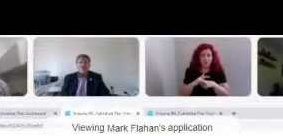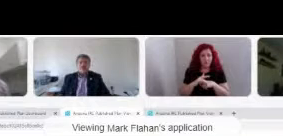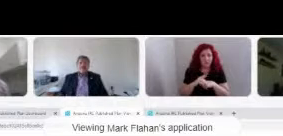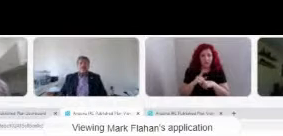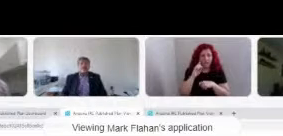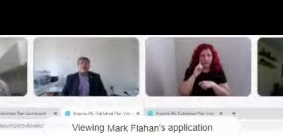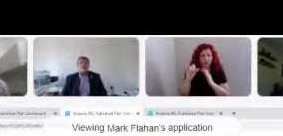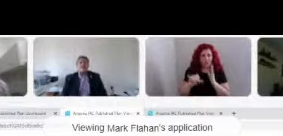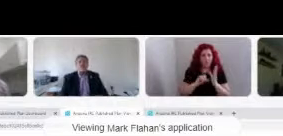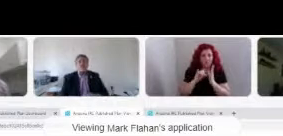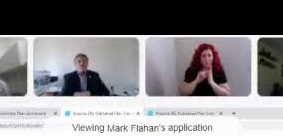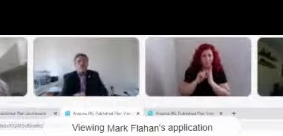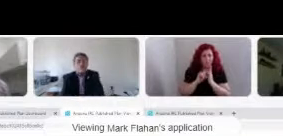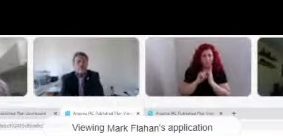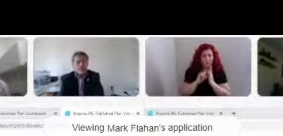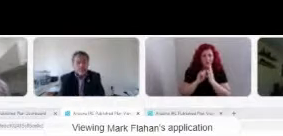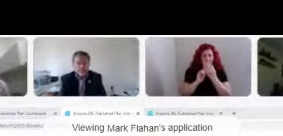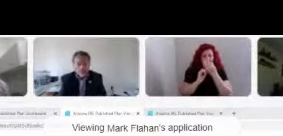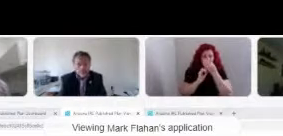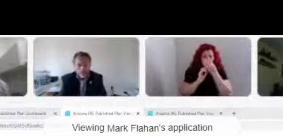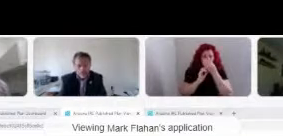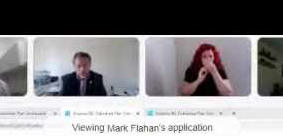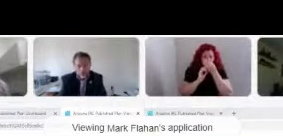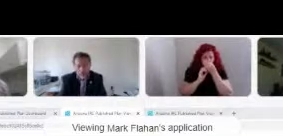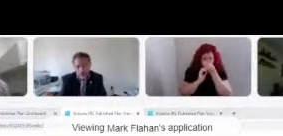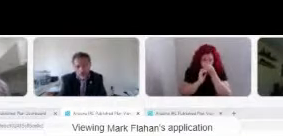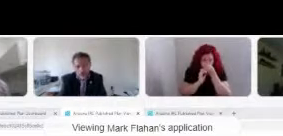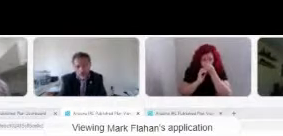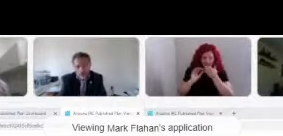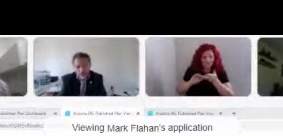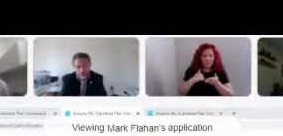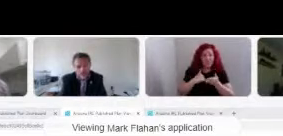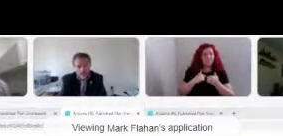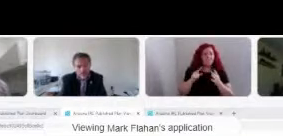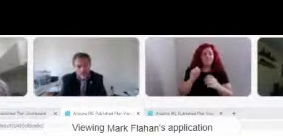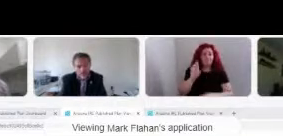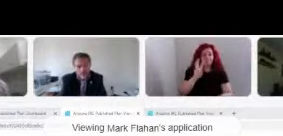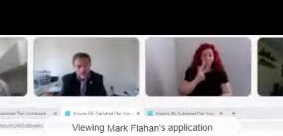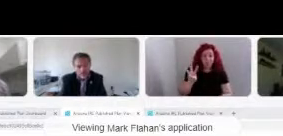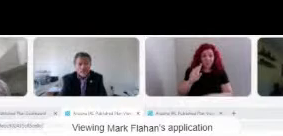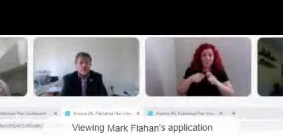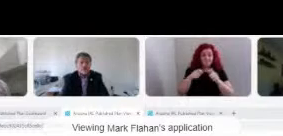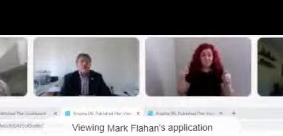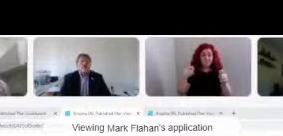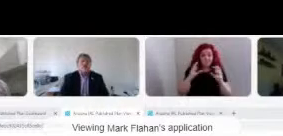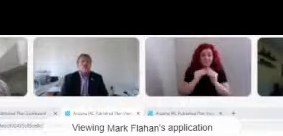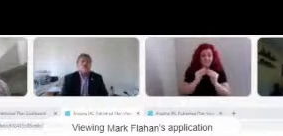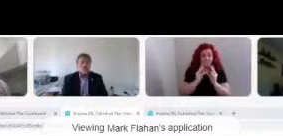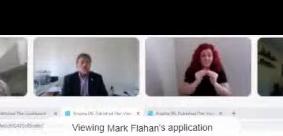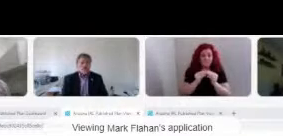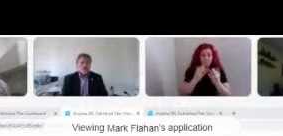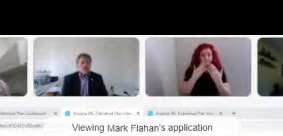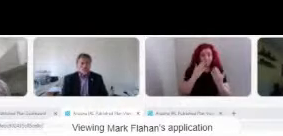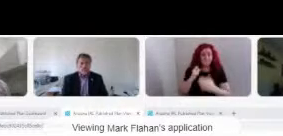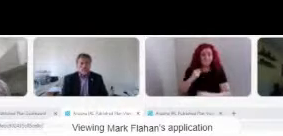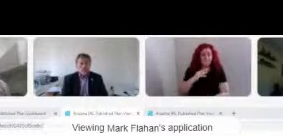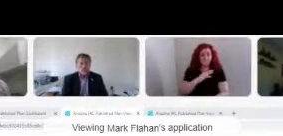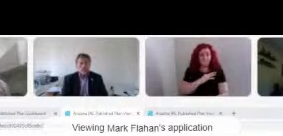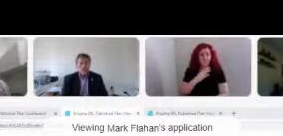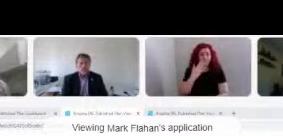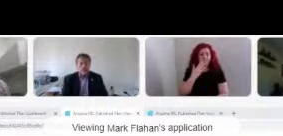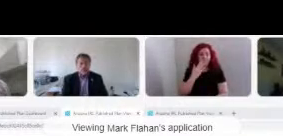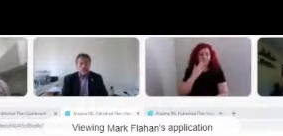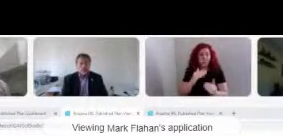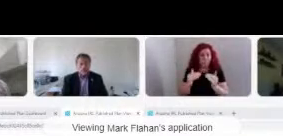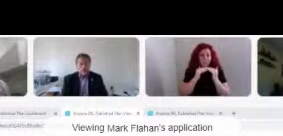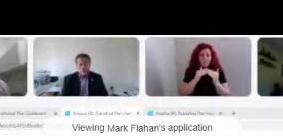youtube or uh honorably through our website at this point i adjourn the meeting thank you staff thank you colleagues in public